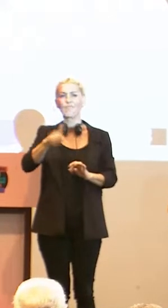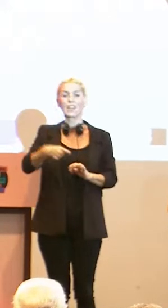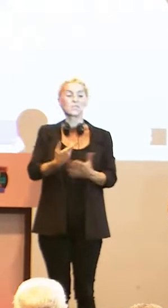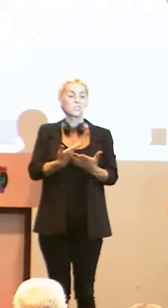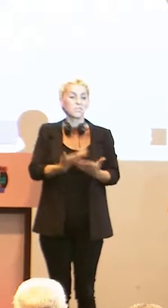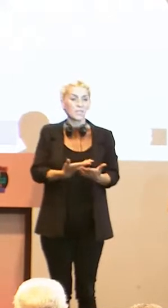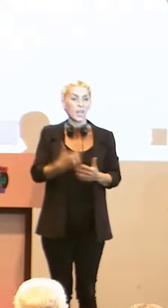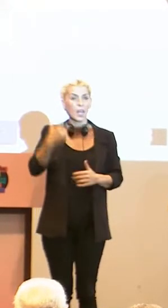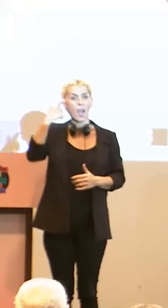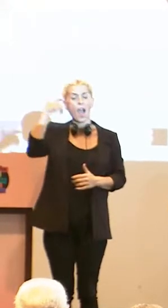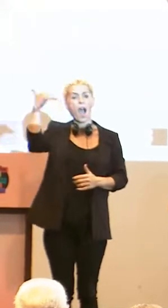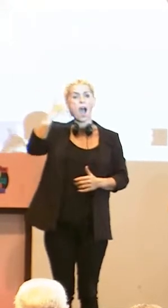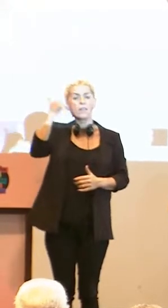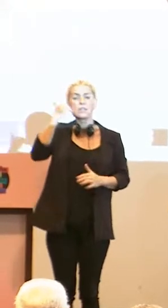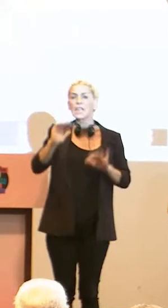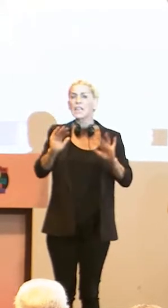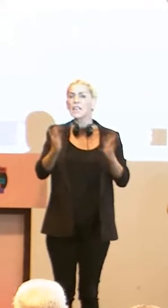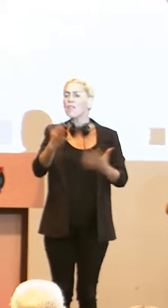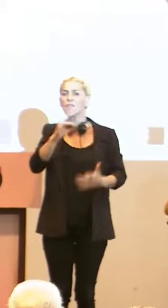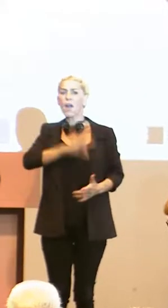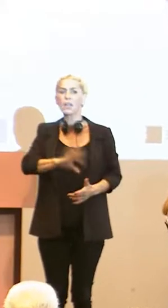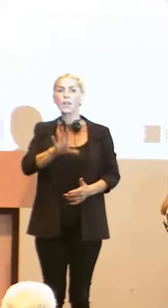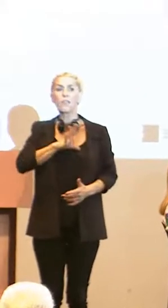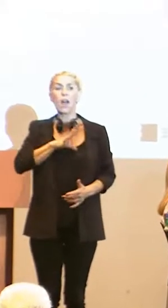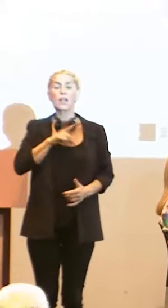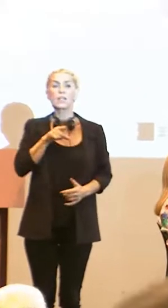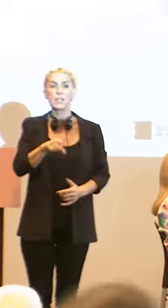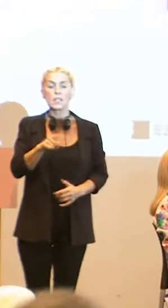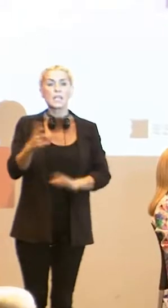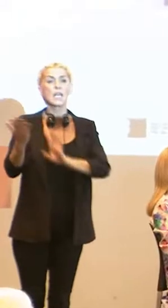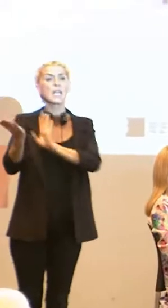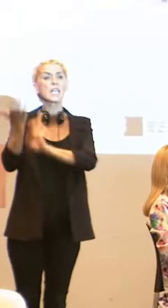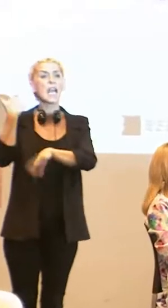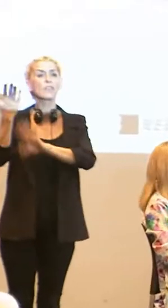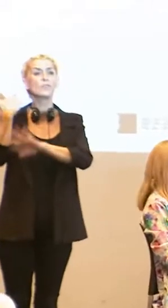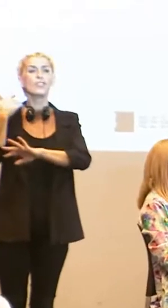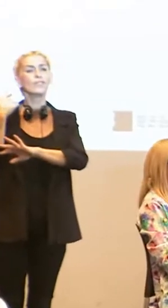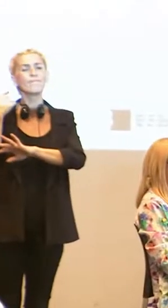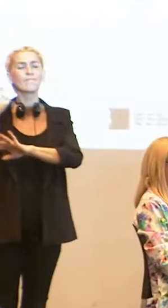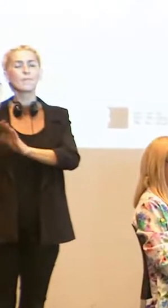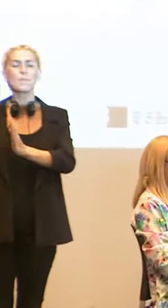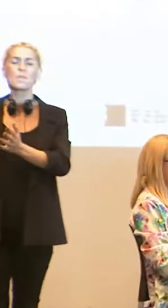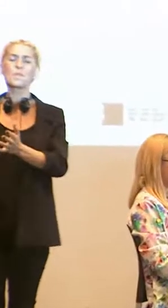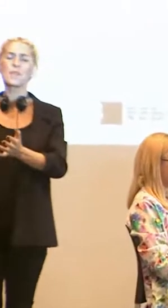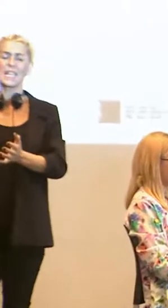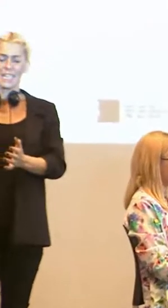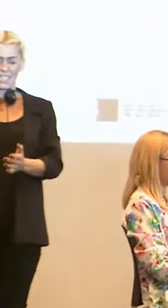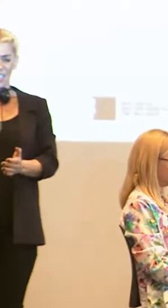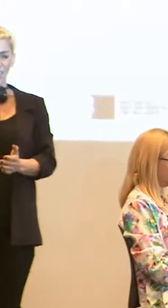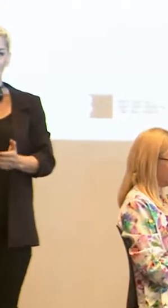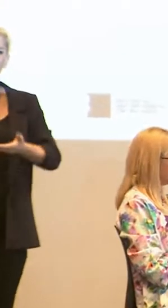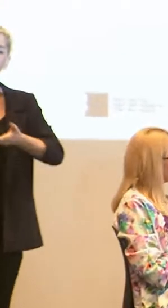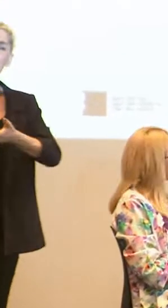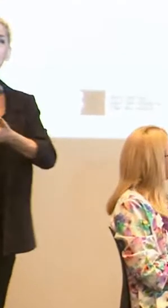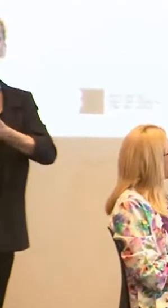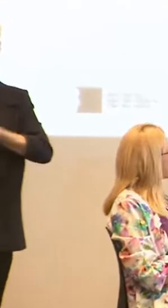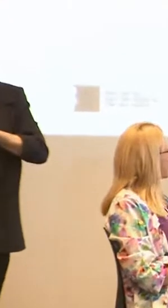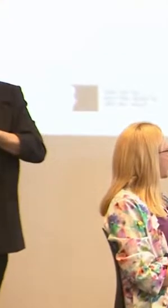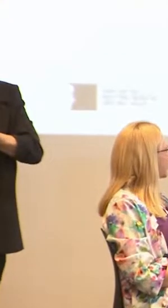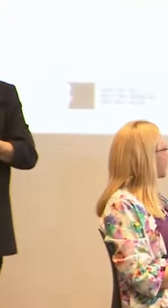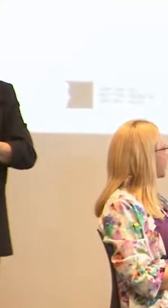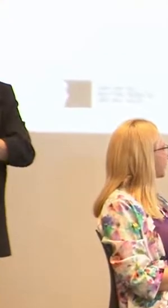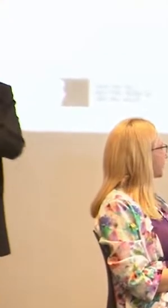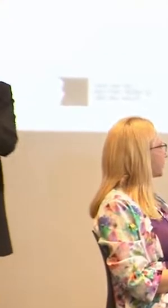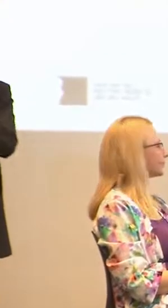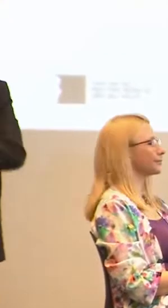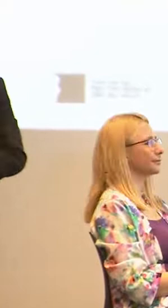nice introduction memory is very useful be because it helps us come to terms with